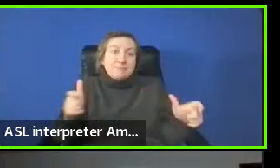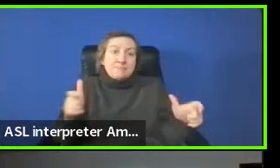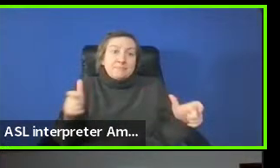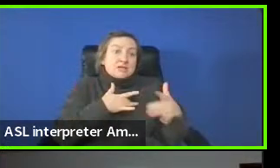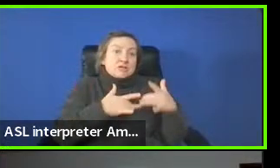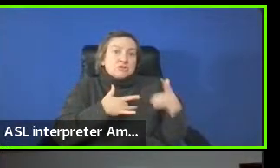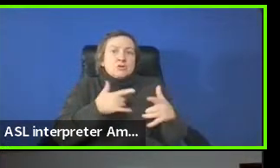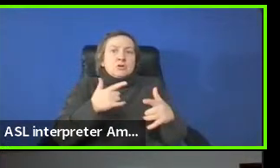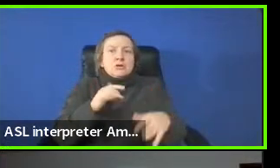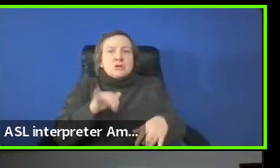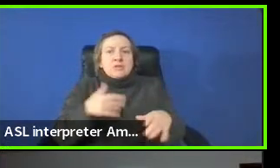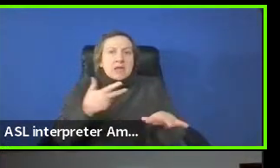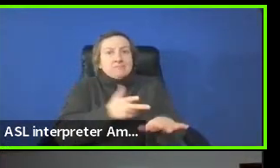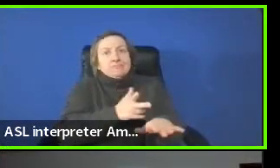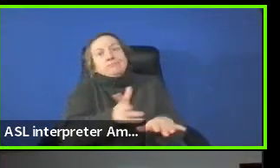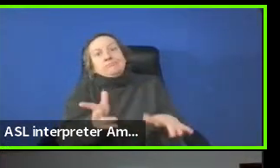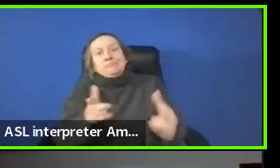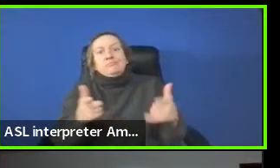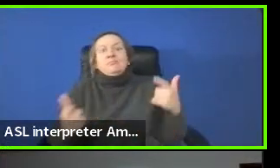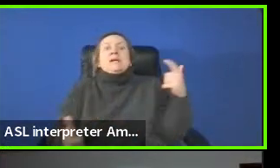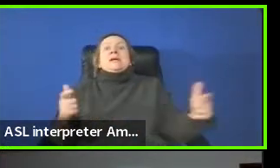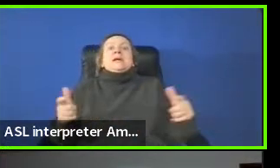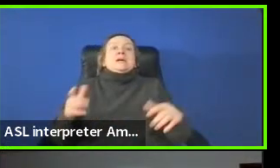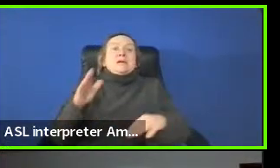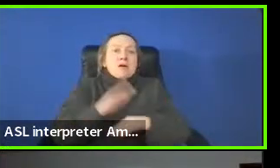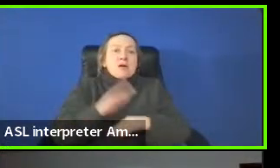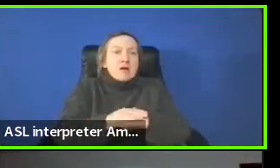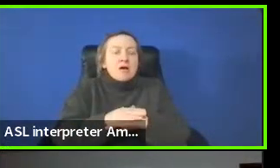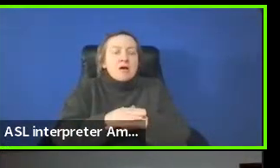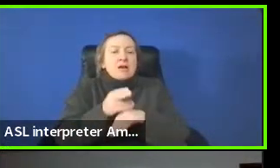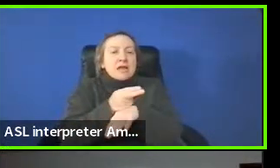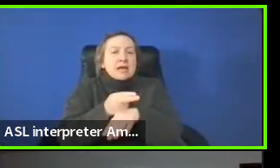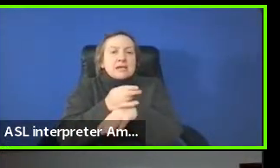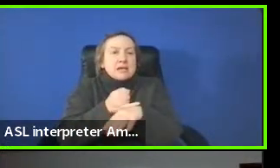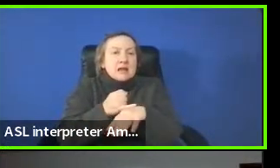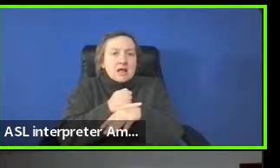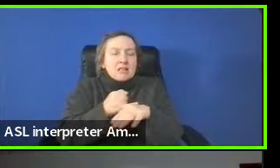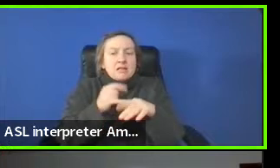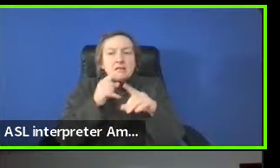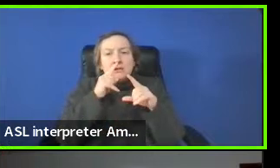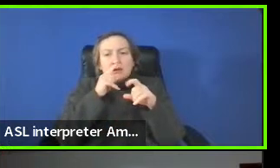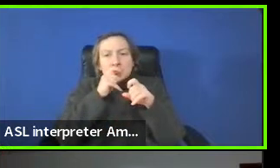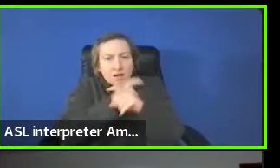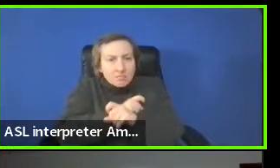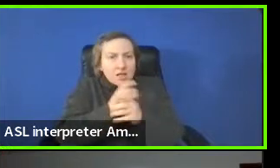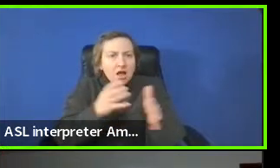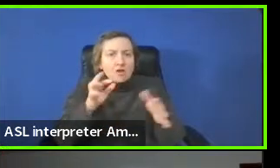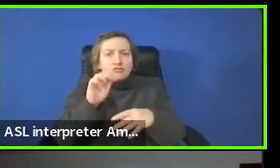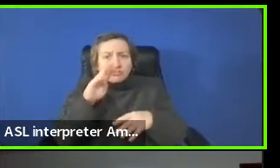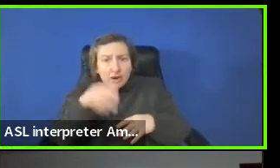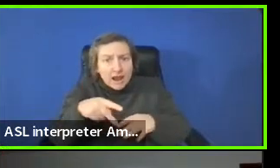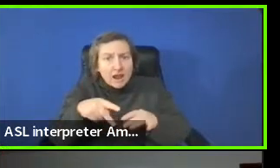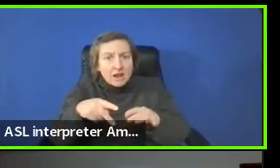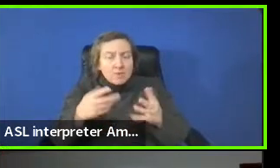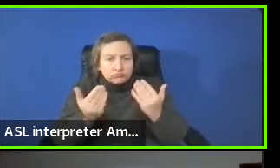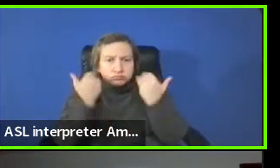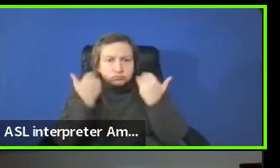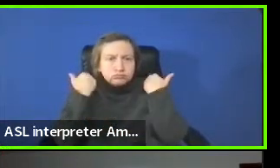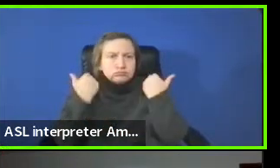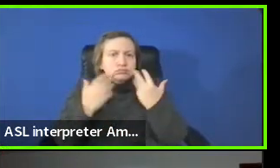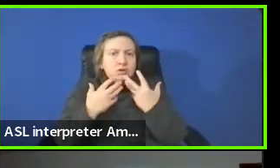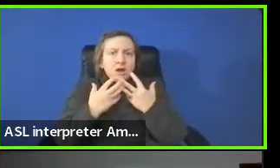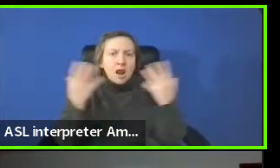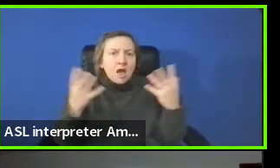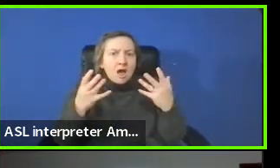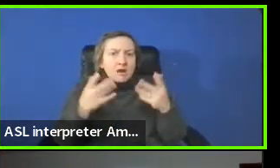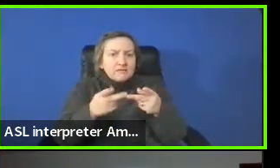the interchange was over Hayden Island. And the complexity of a lot of those ramps make it very large, both